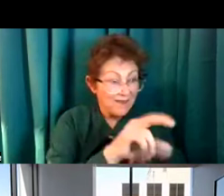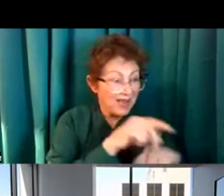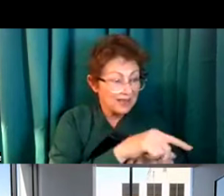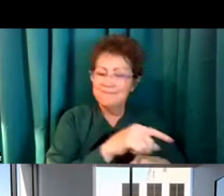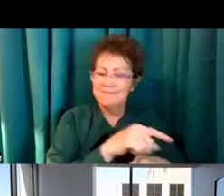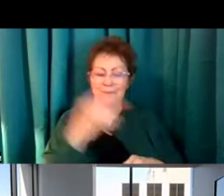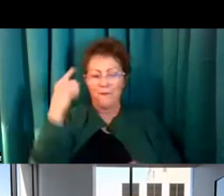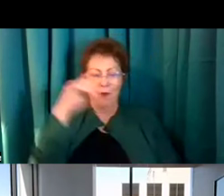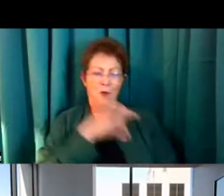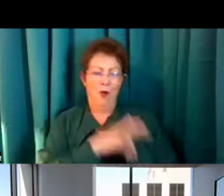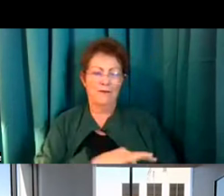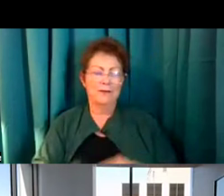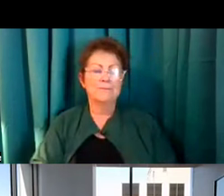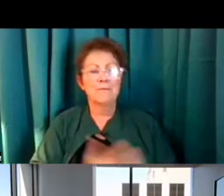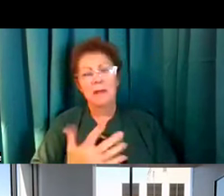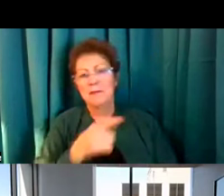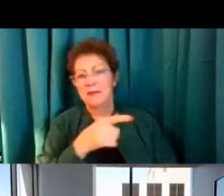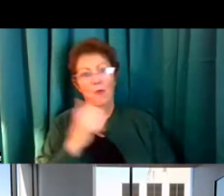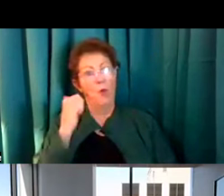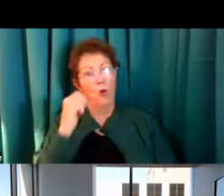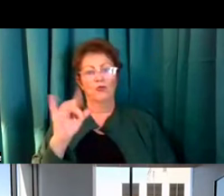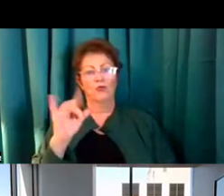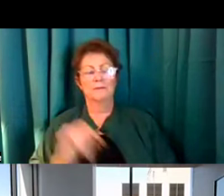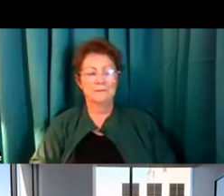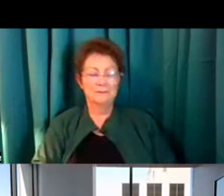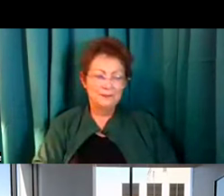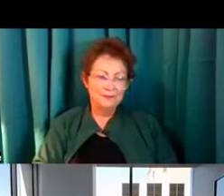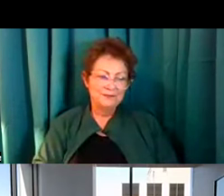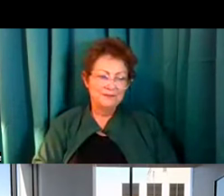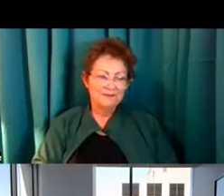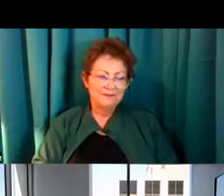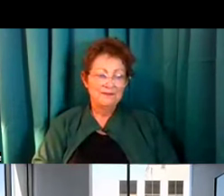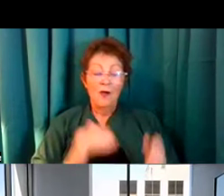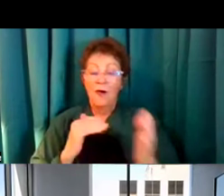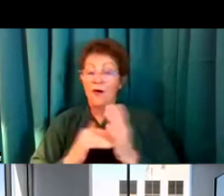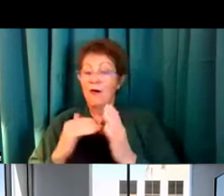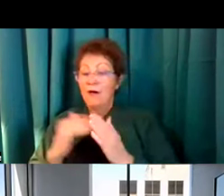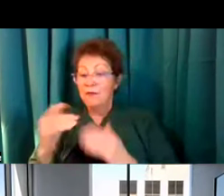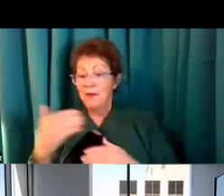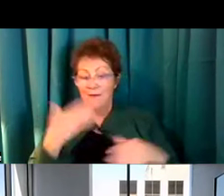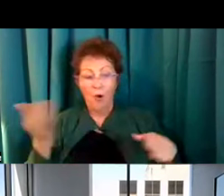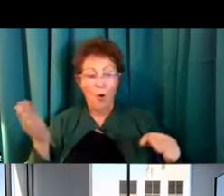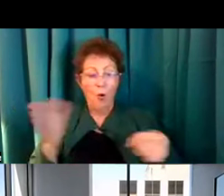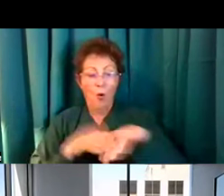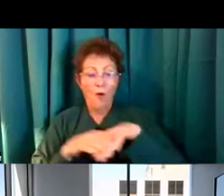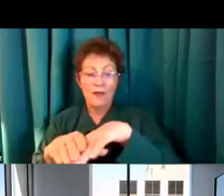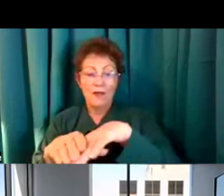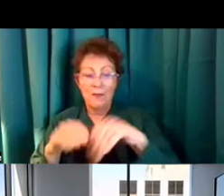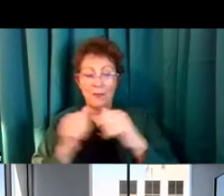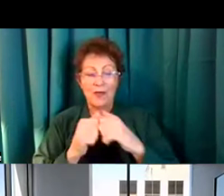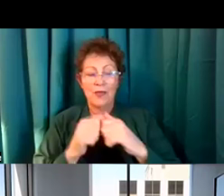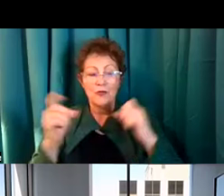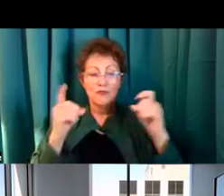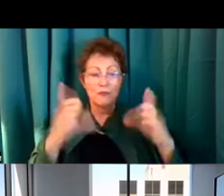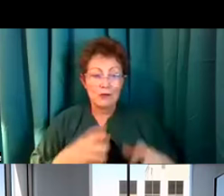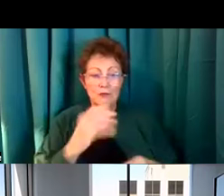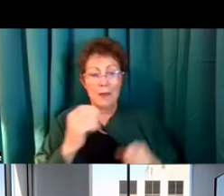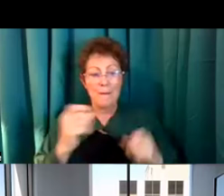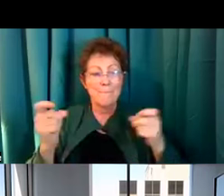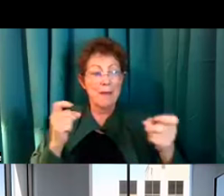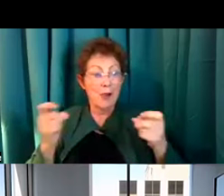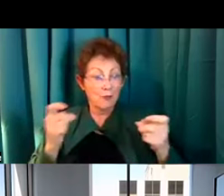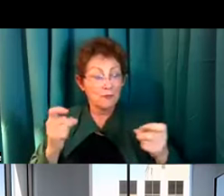for-profit. There will oftentimes be some overlap in the directors or managers. So again, the importance of